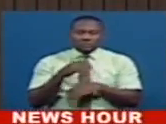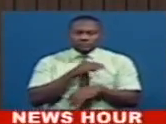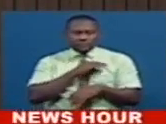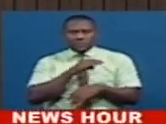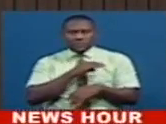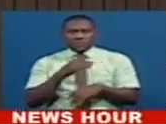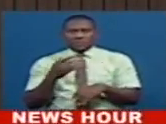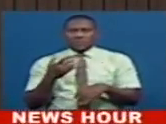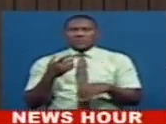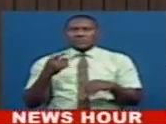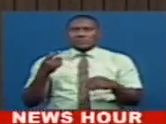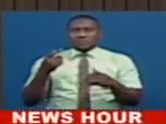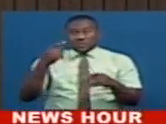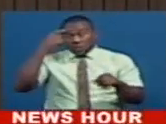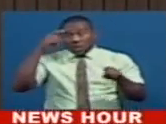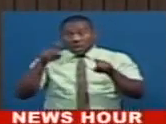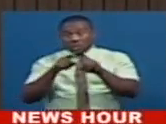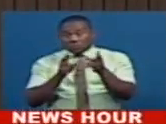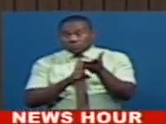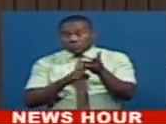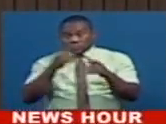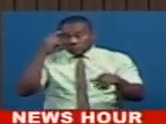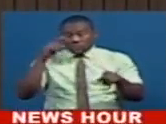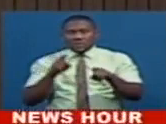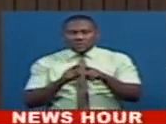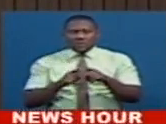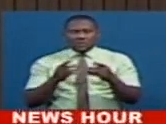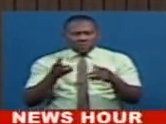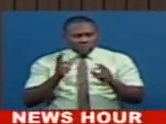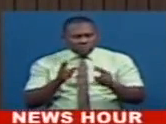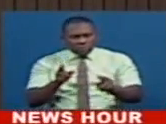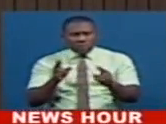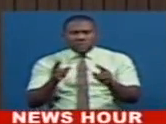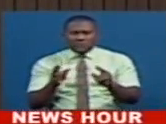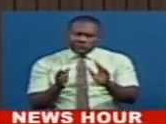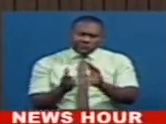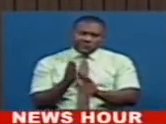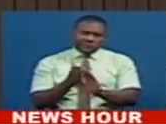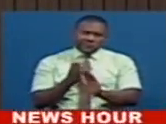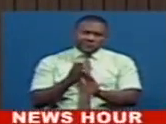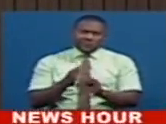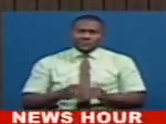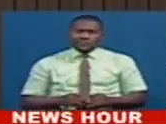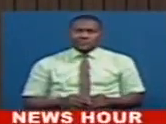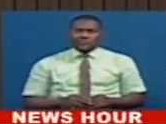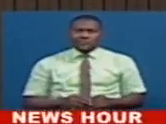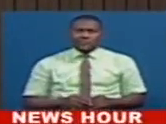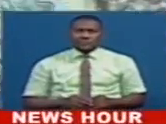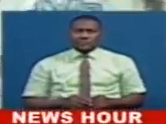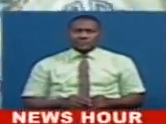that contracts will be respected and enforced speedily, and infractions will be fairly and